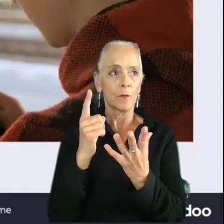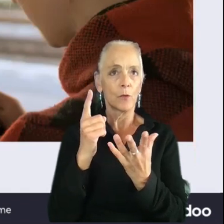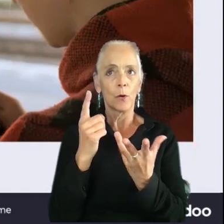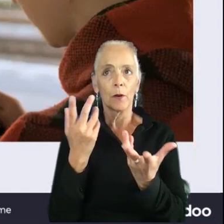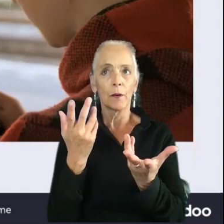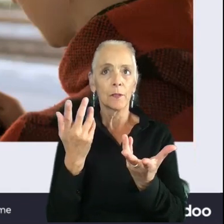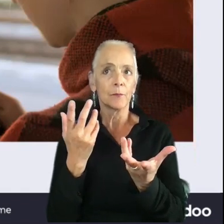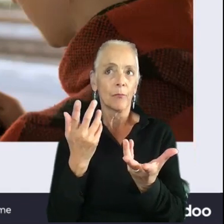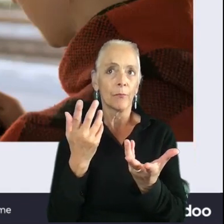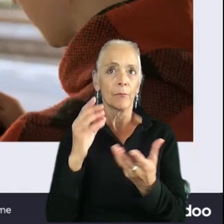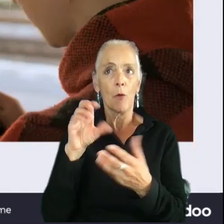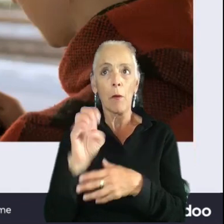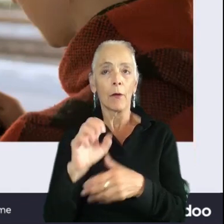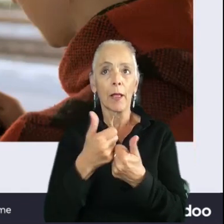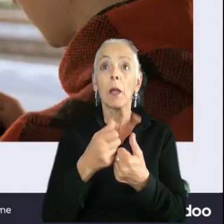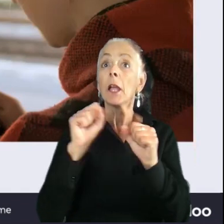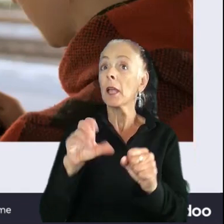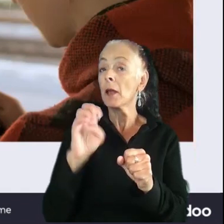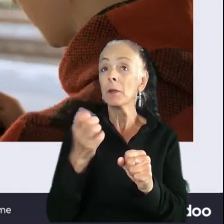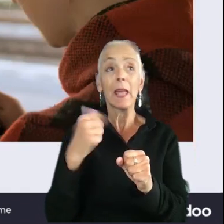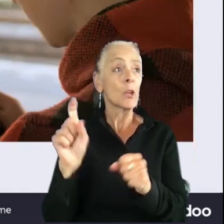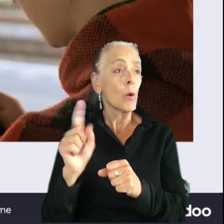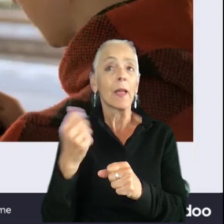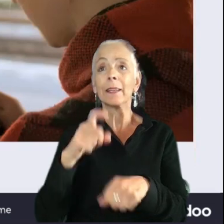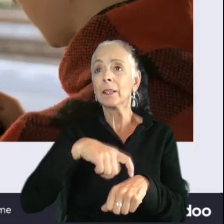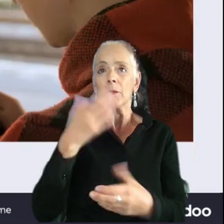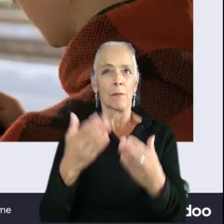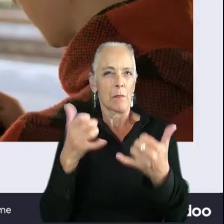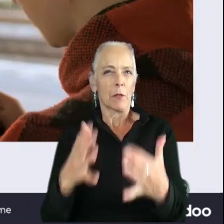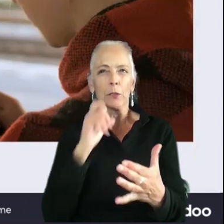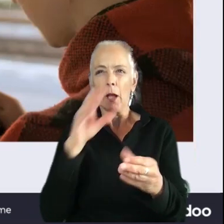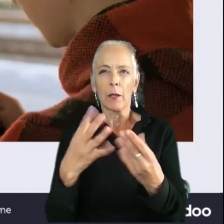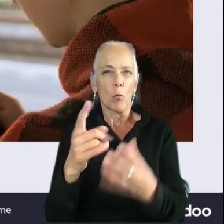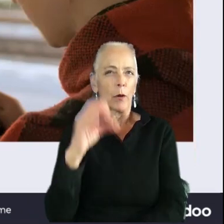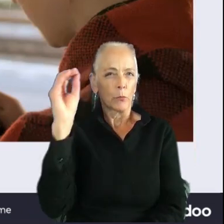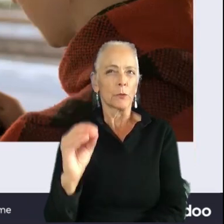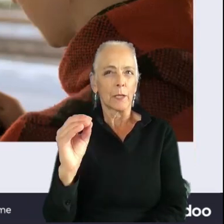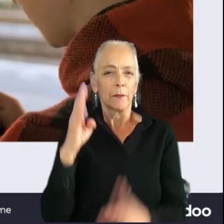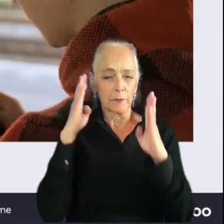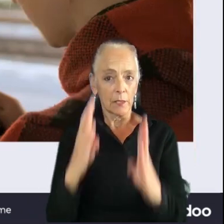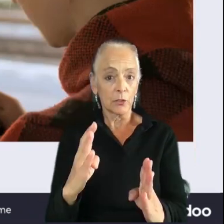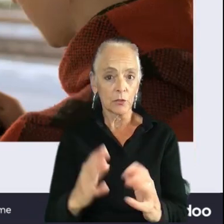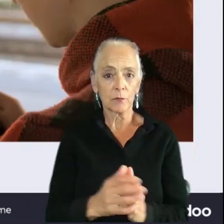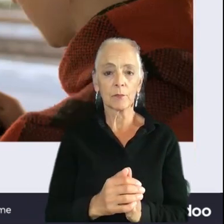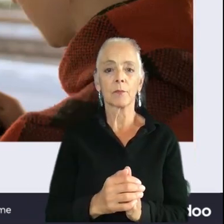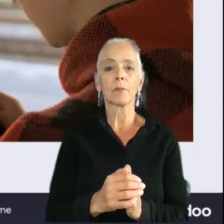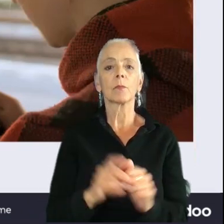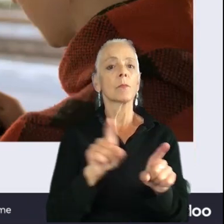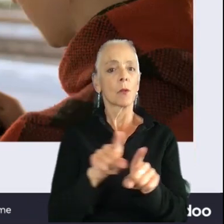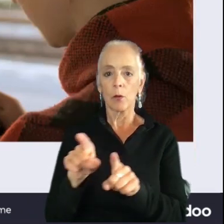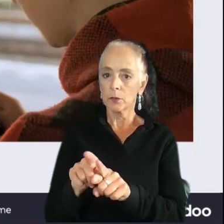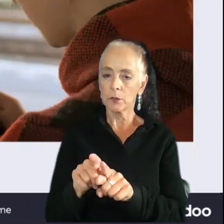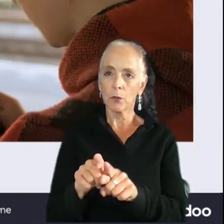can be played anywhere, anytime, so the player might not be giving 100% of their attention. They are also